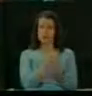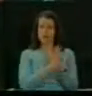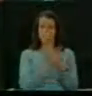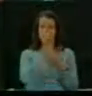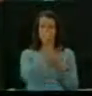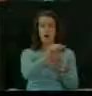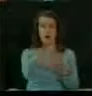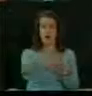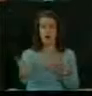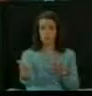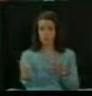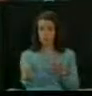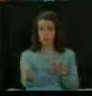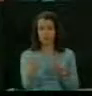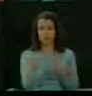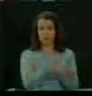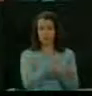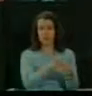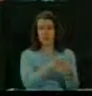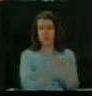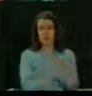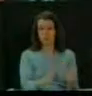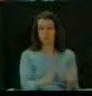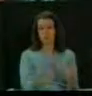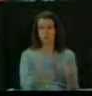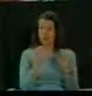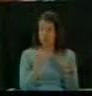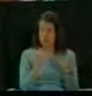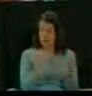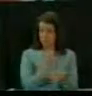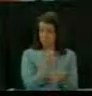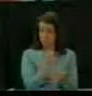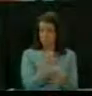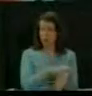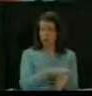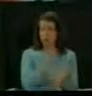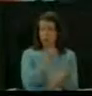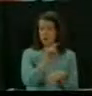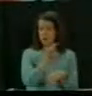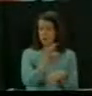then impose a nepotism policy on the other officials.